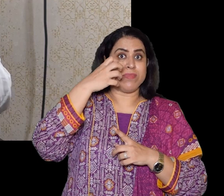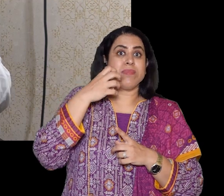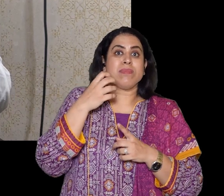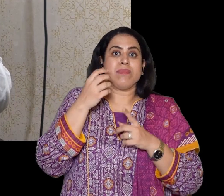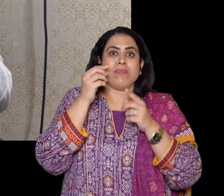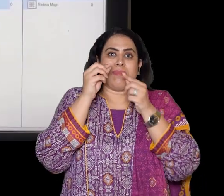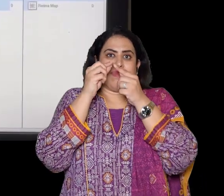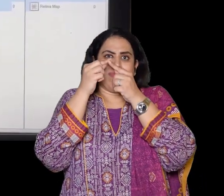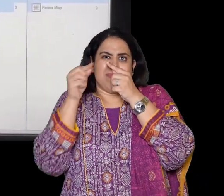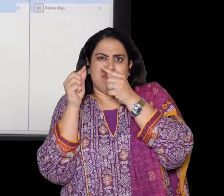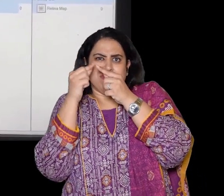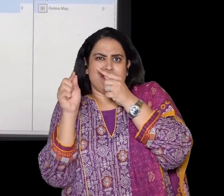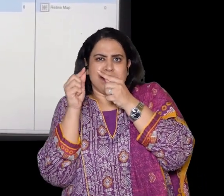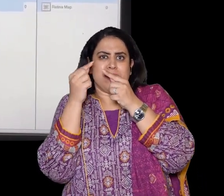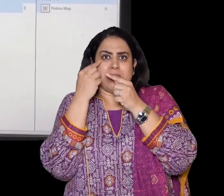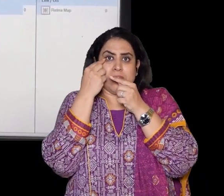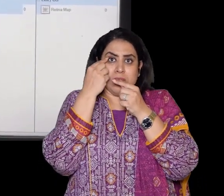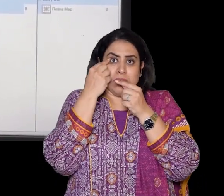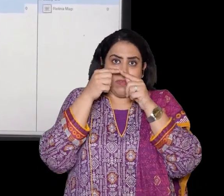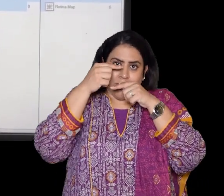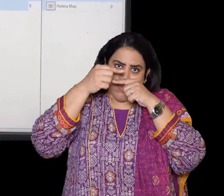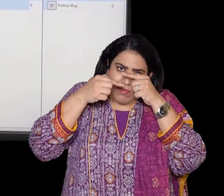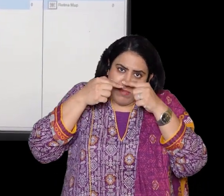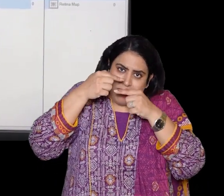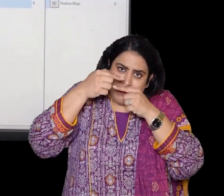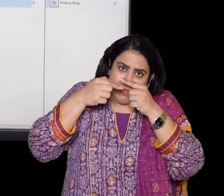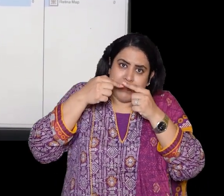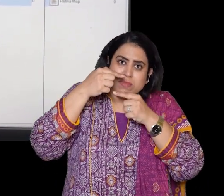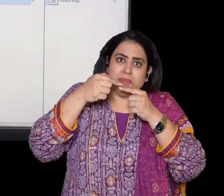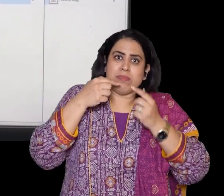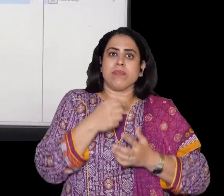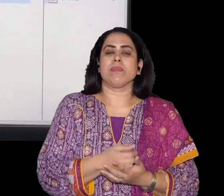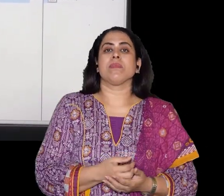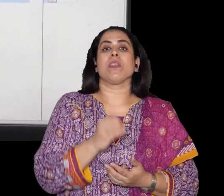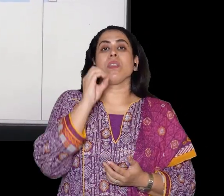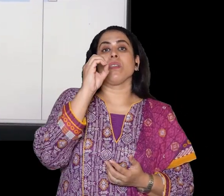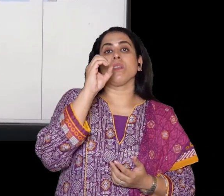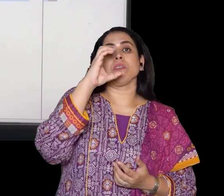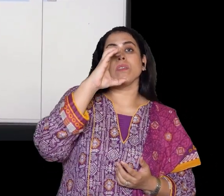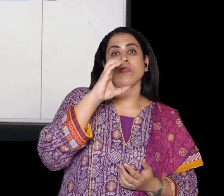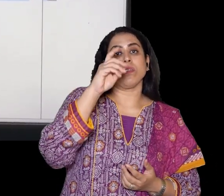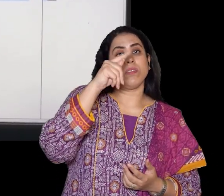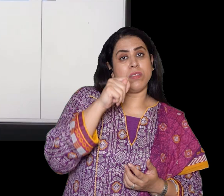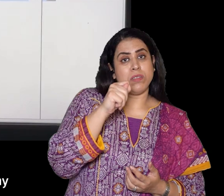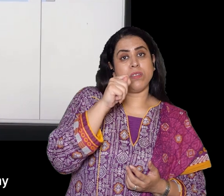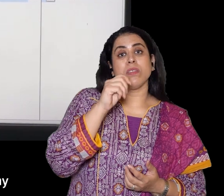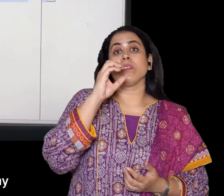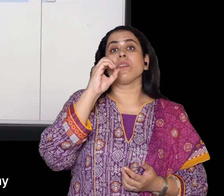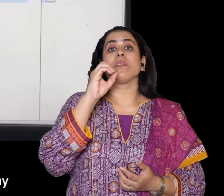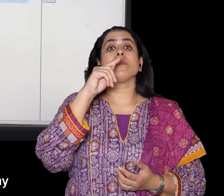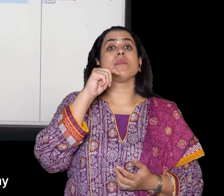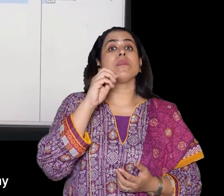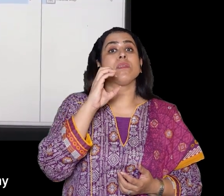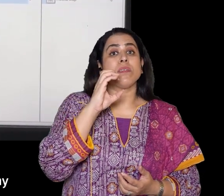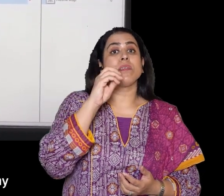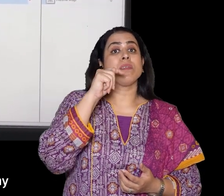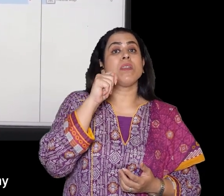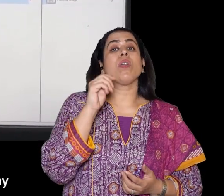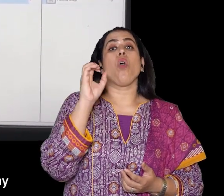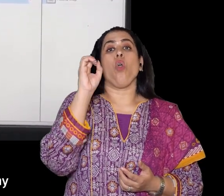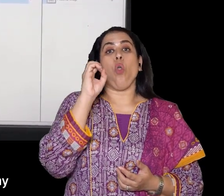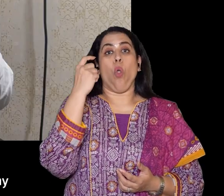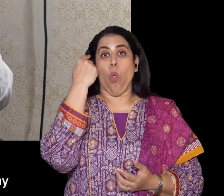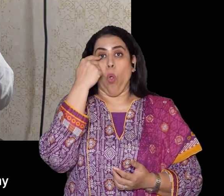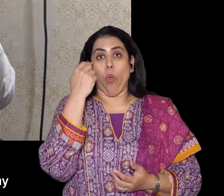see whether there is any leaking in the blood vessels. We do something which is called as an OCT. Now, the term OCT